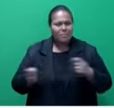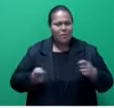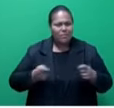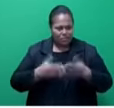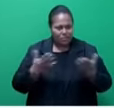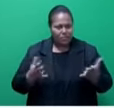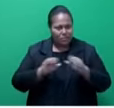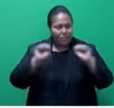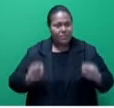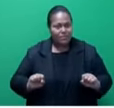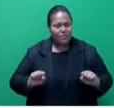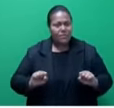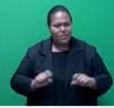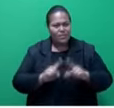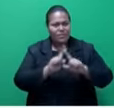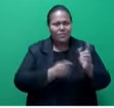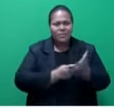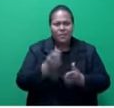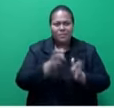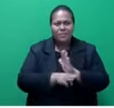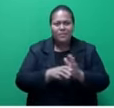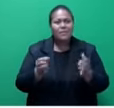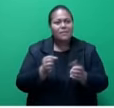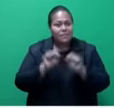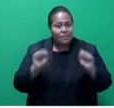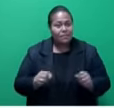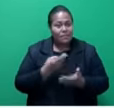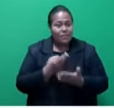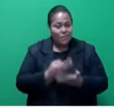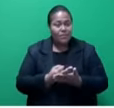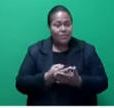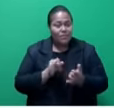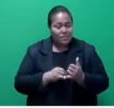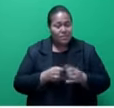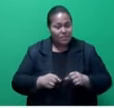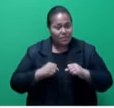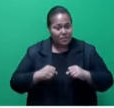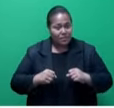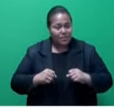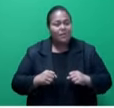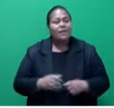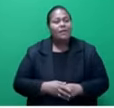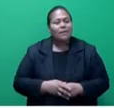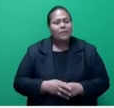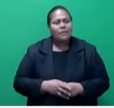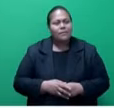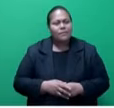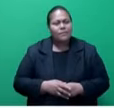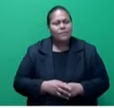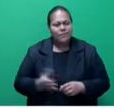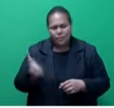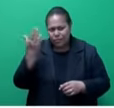importance of payment systems for financial stability. In the past, central banks would only focus on systemically